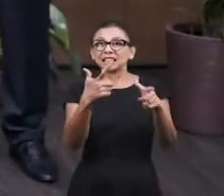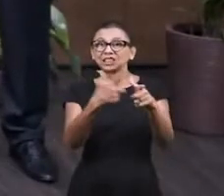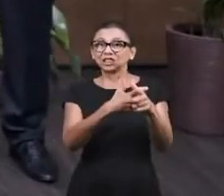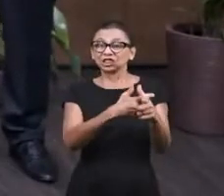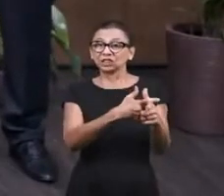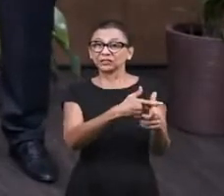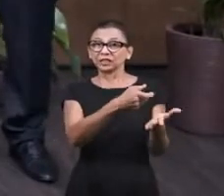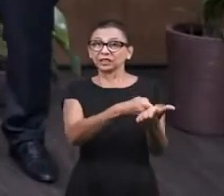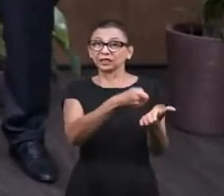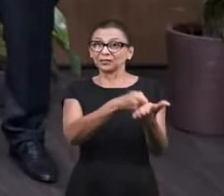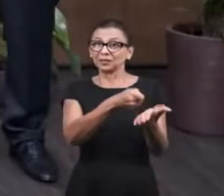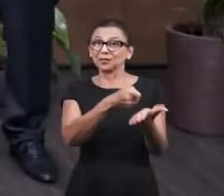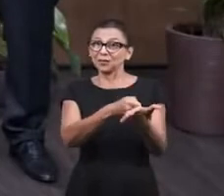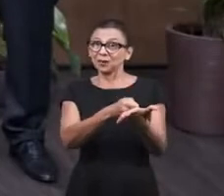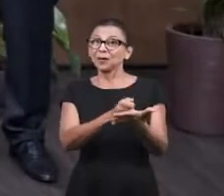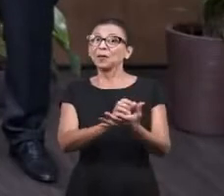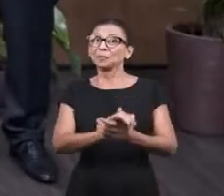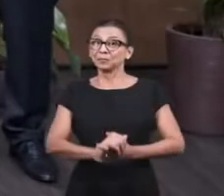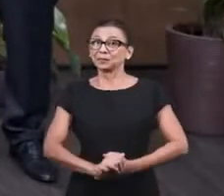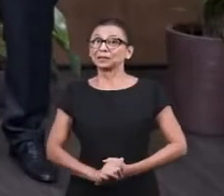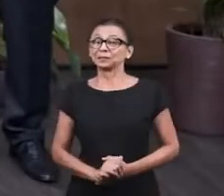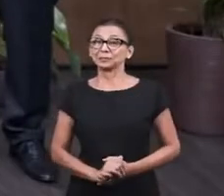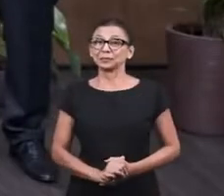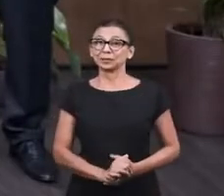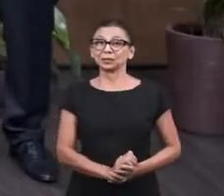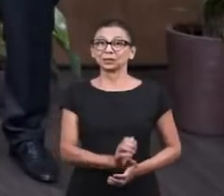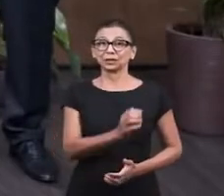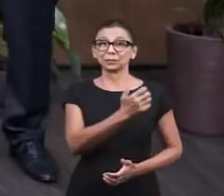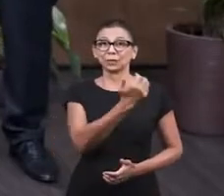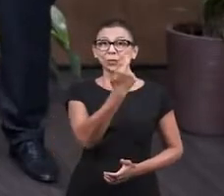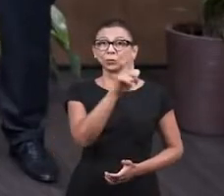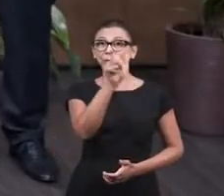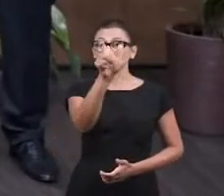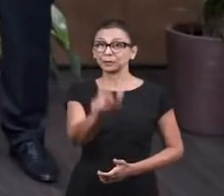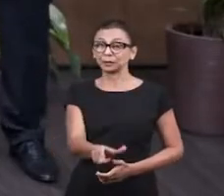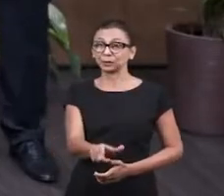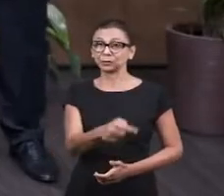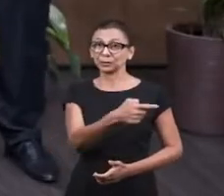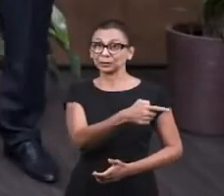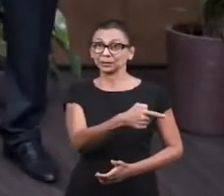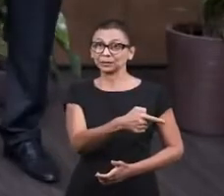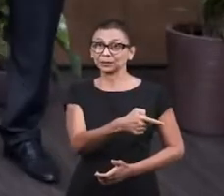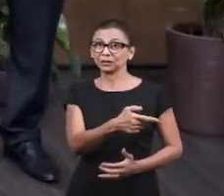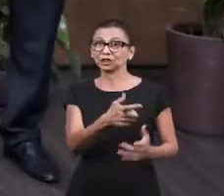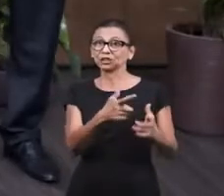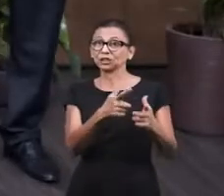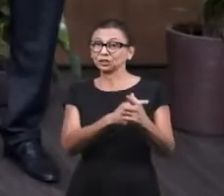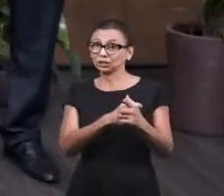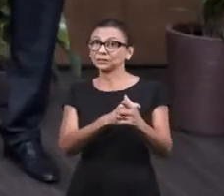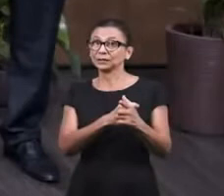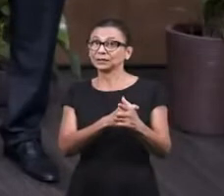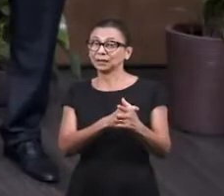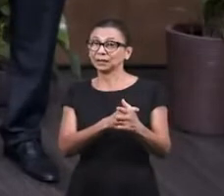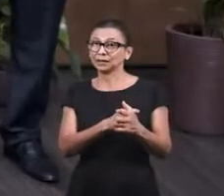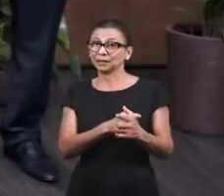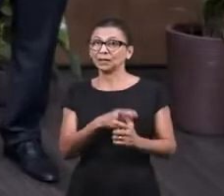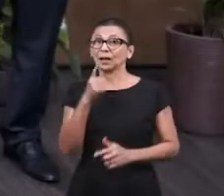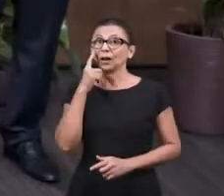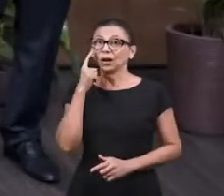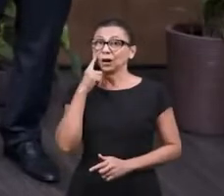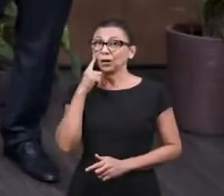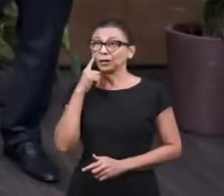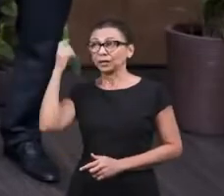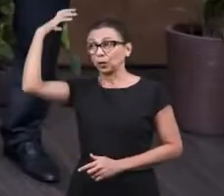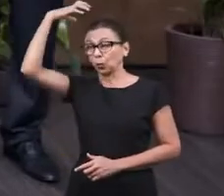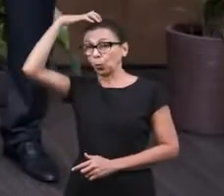a creditor to one of his fellow servants, someone else who owed him, and the one who had already